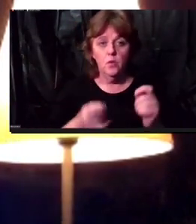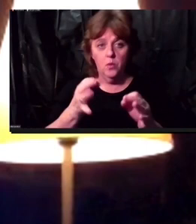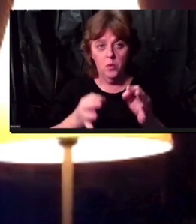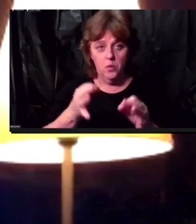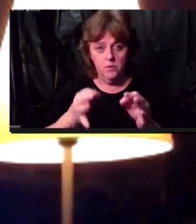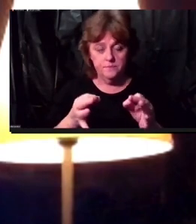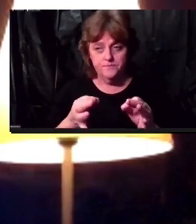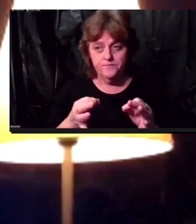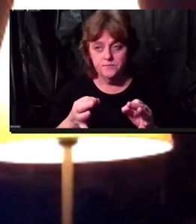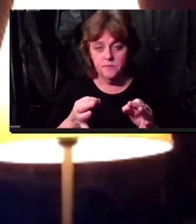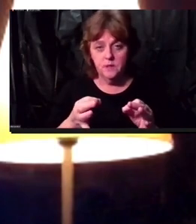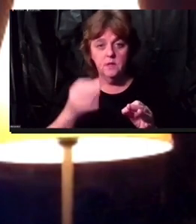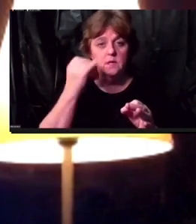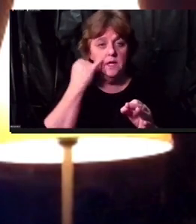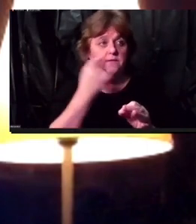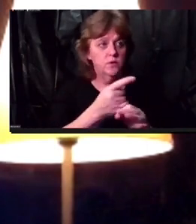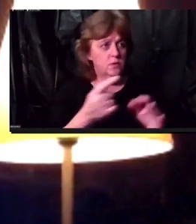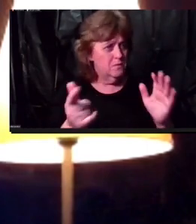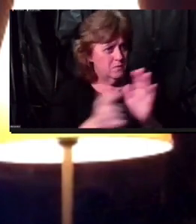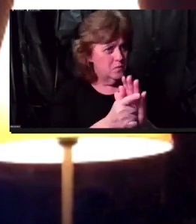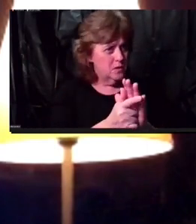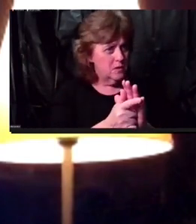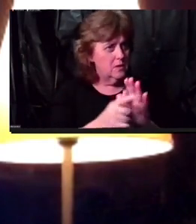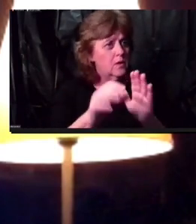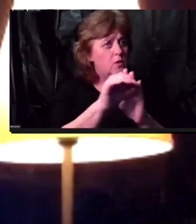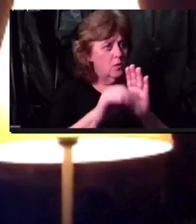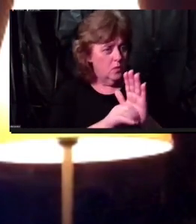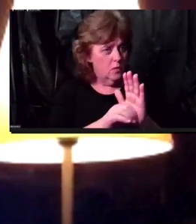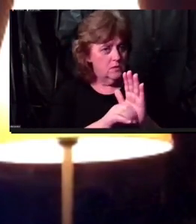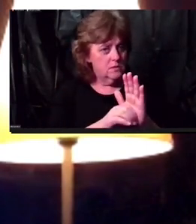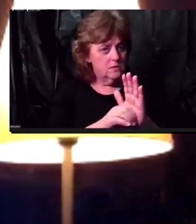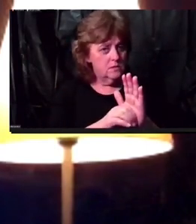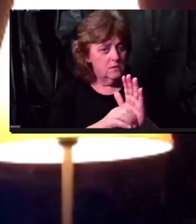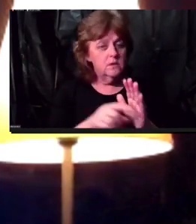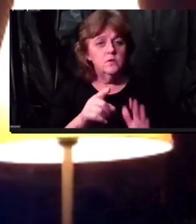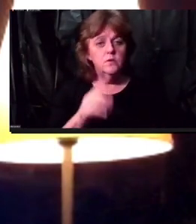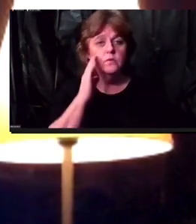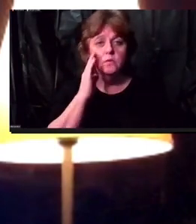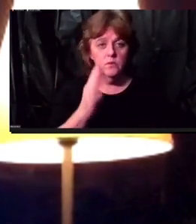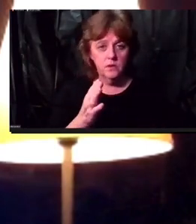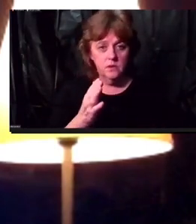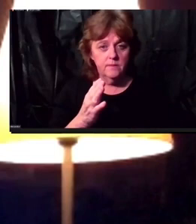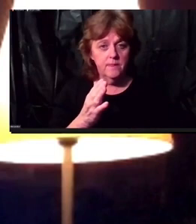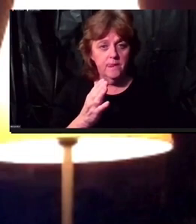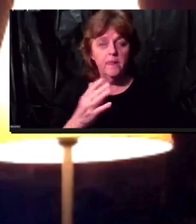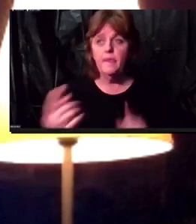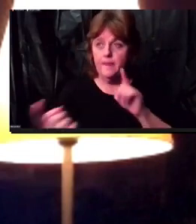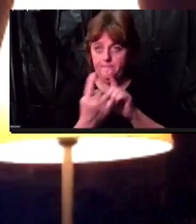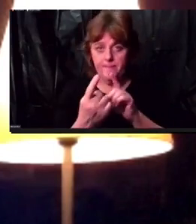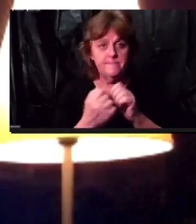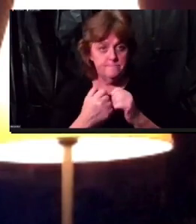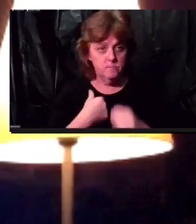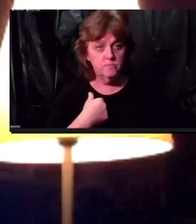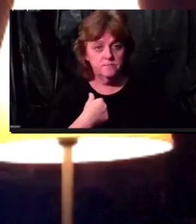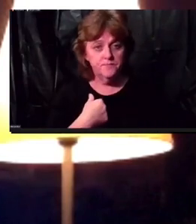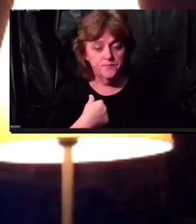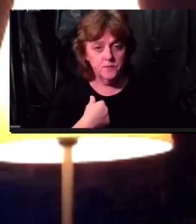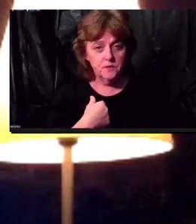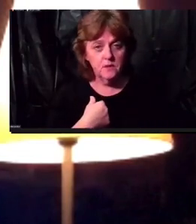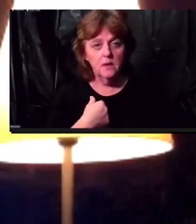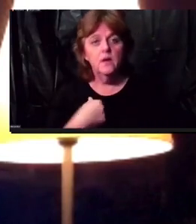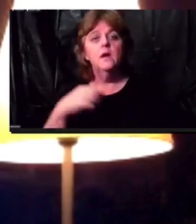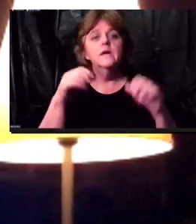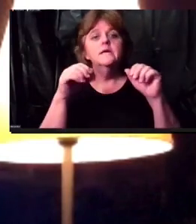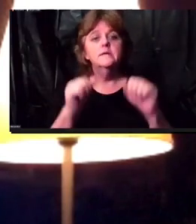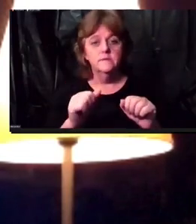who violates this section of the ordinance will, and they come to mayor's court, they can